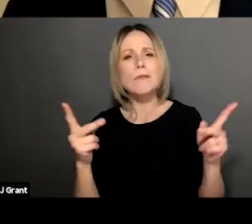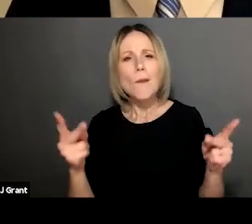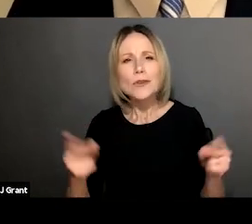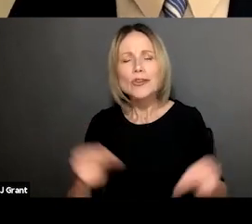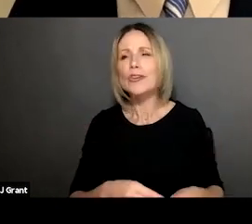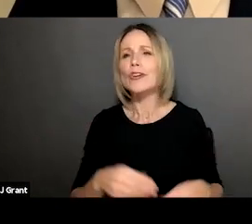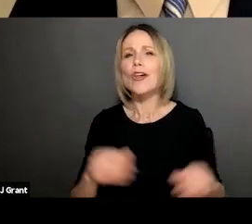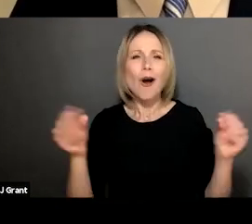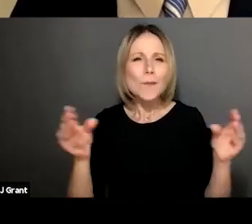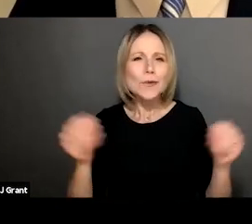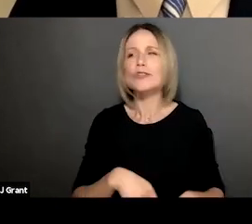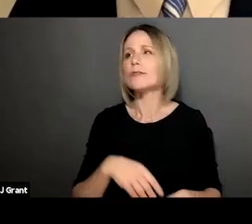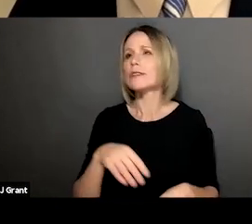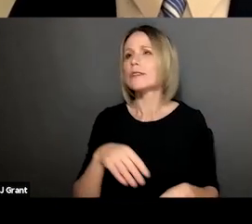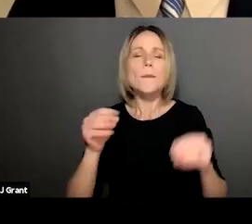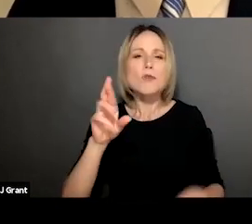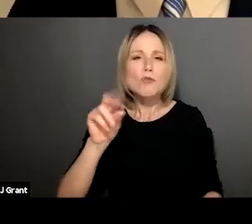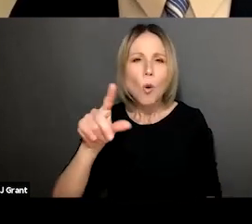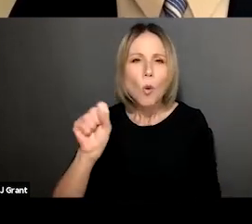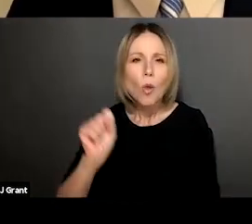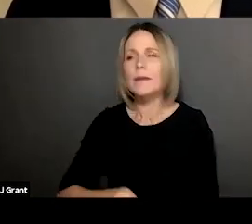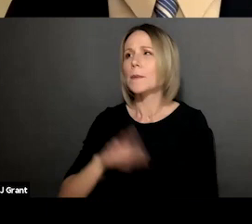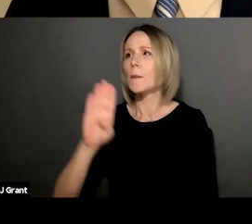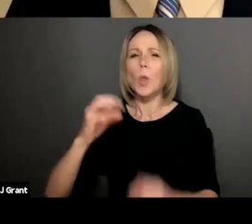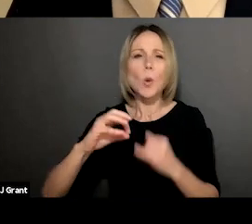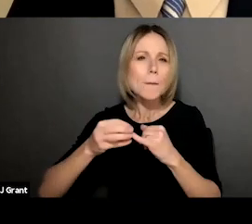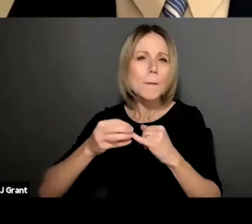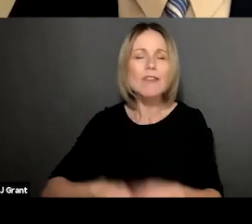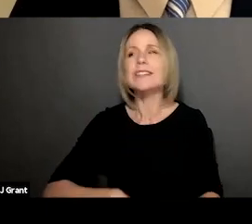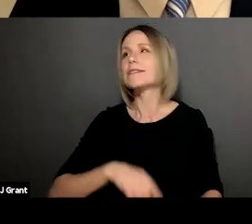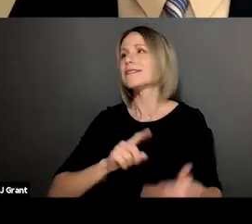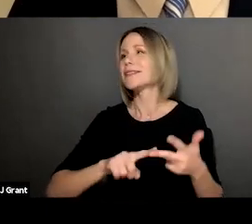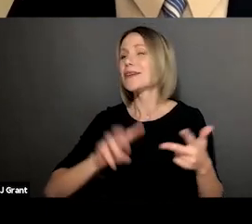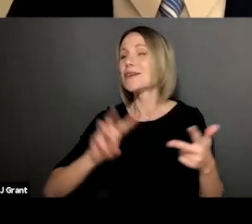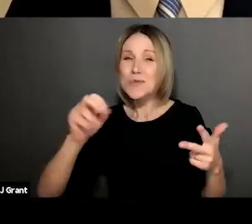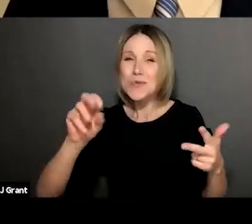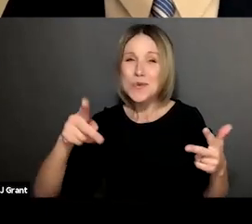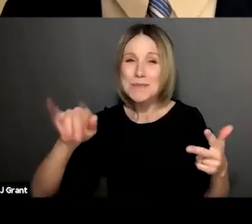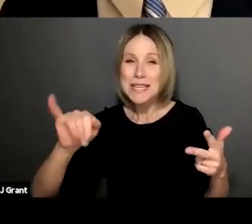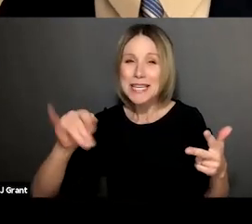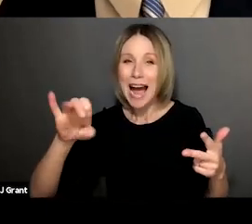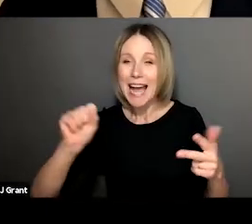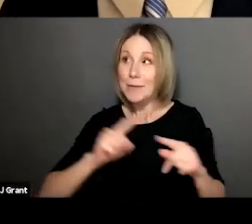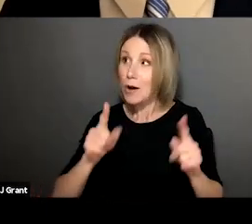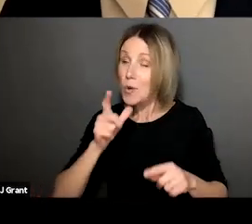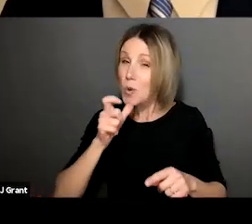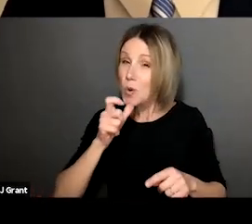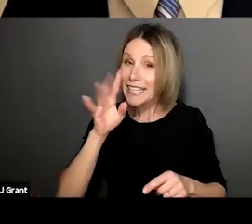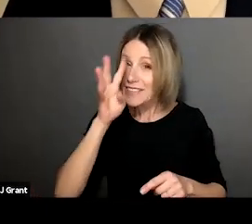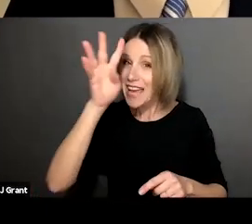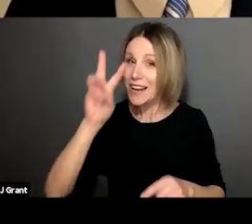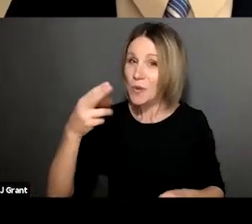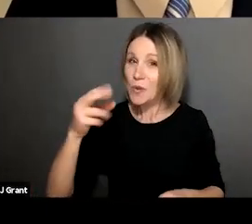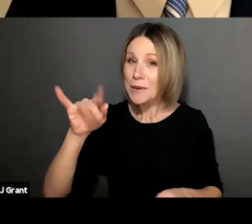blueberries usually, sometimes whoopie pies, but then again, that's contested territory. A bunch of states claim those. So when you